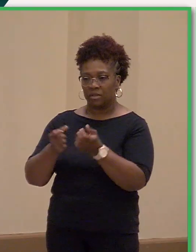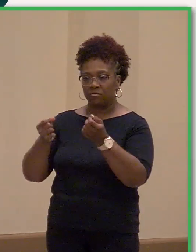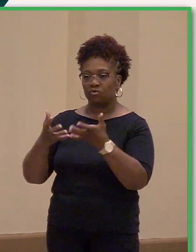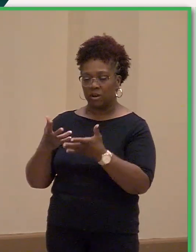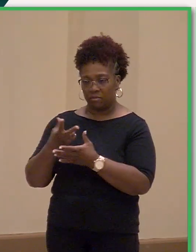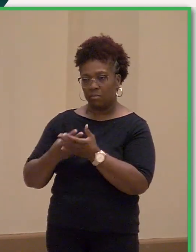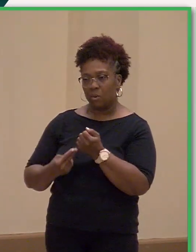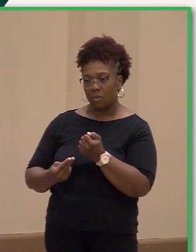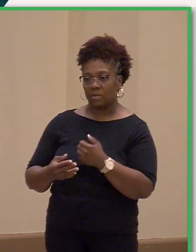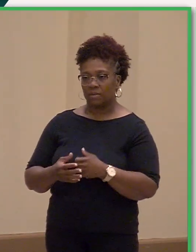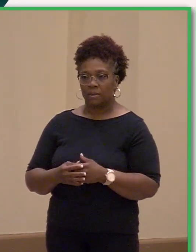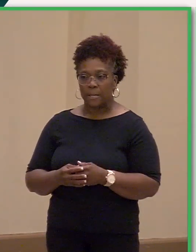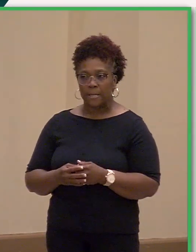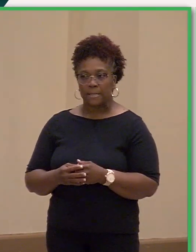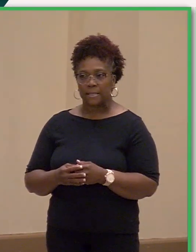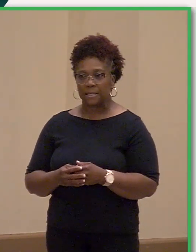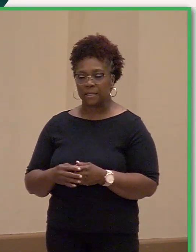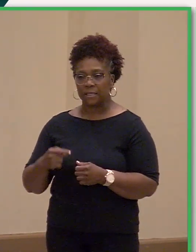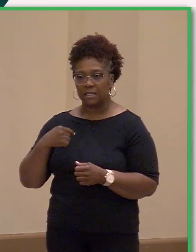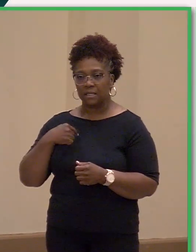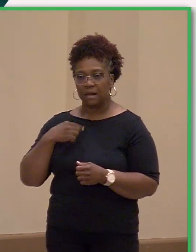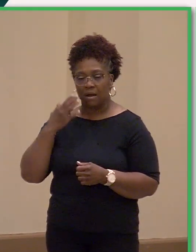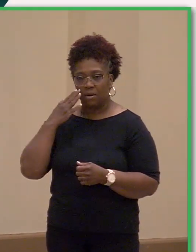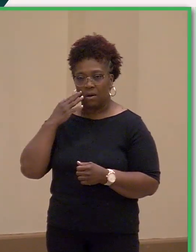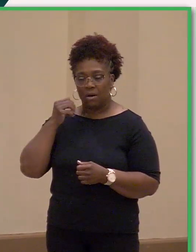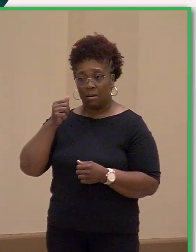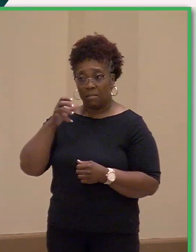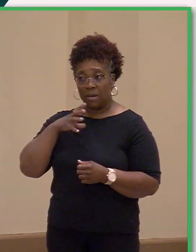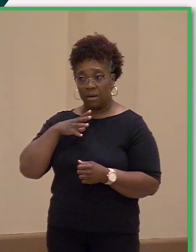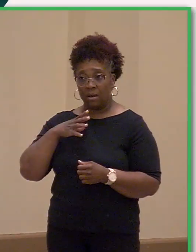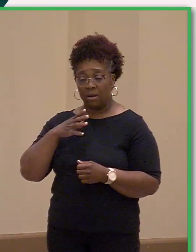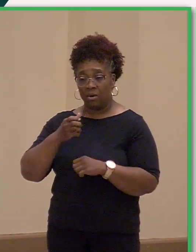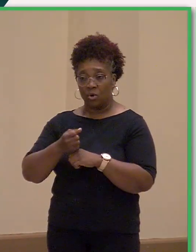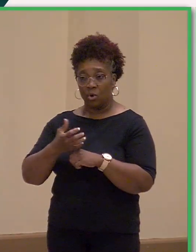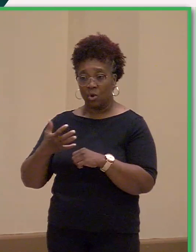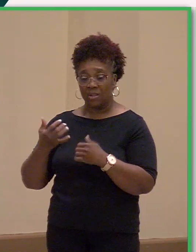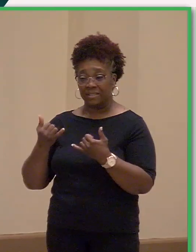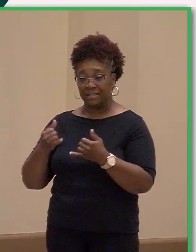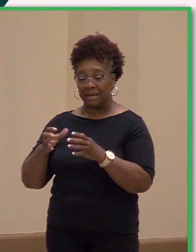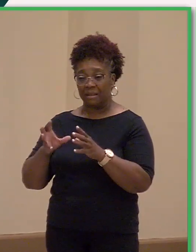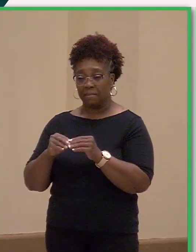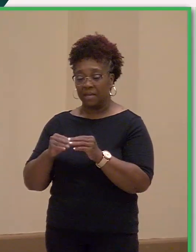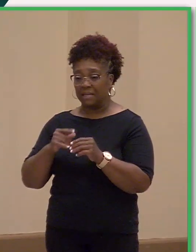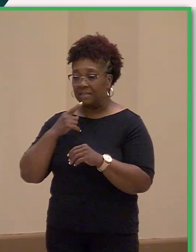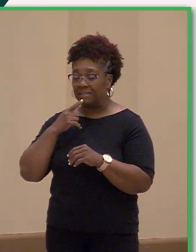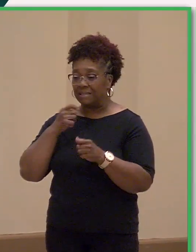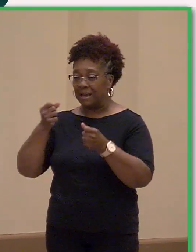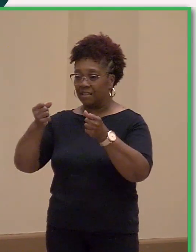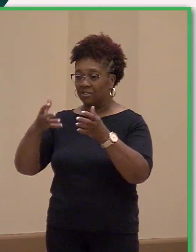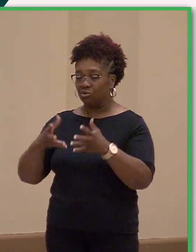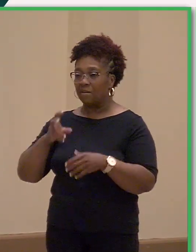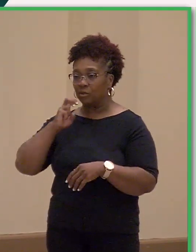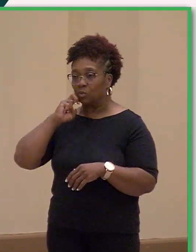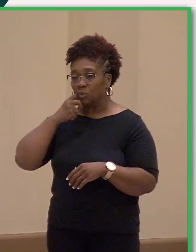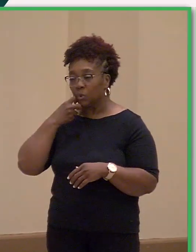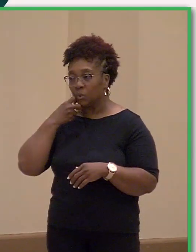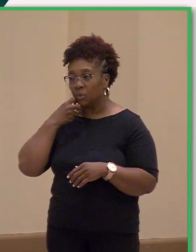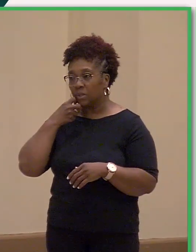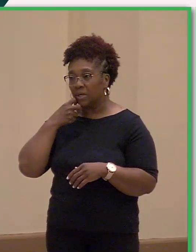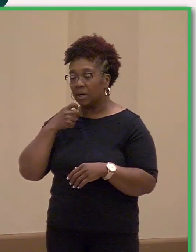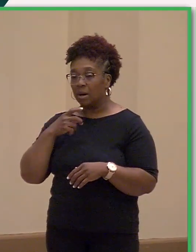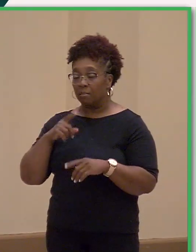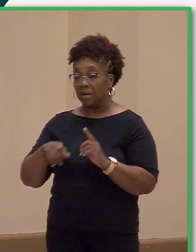know, I know a guy earlier today in the meeting said that the drivers are real rude. Well, probably